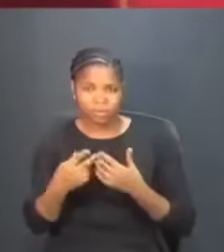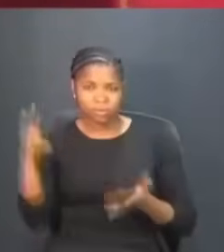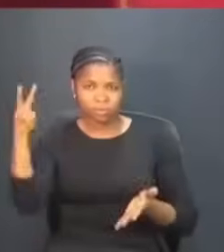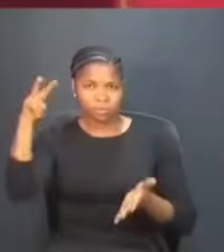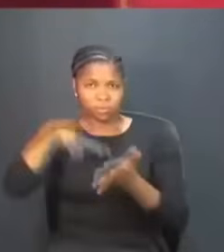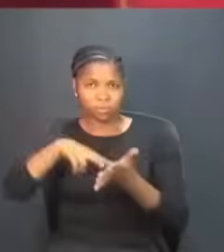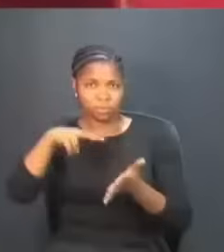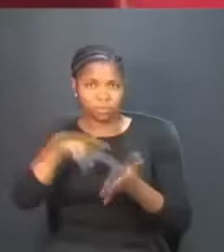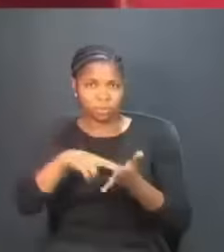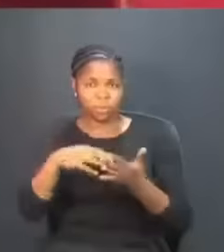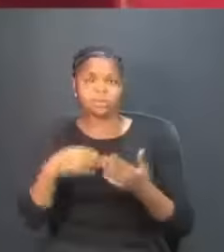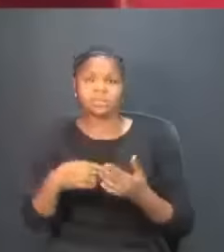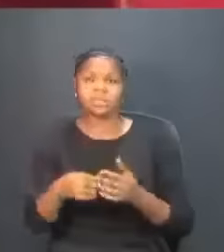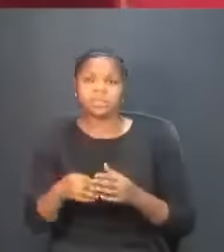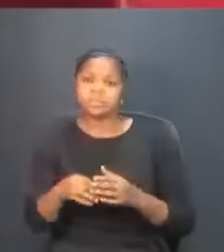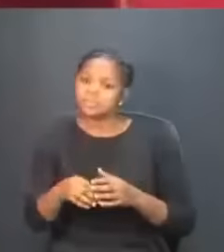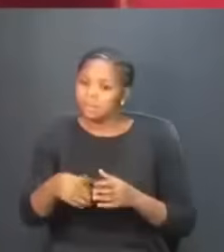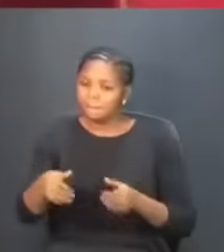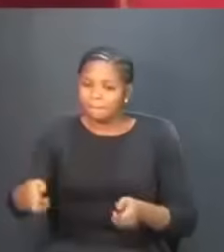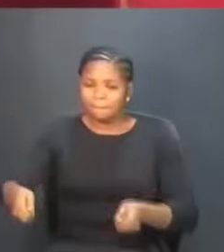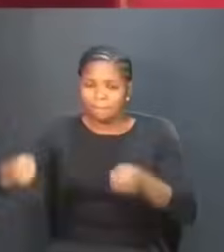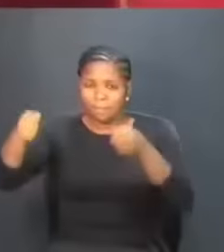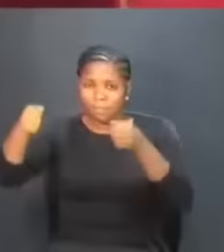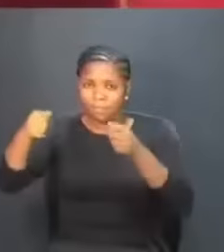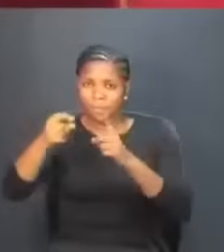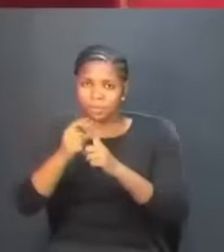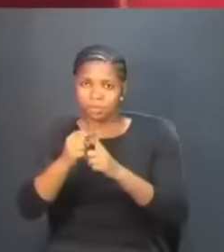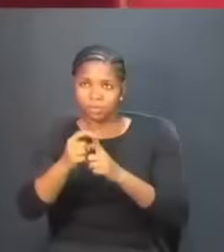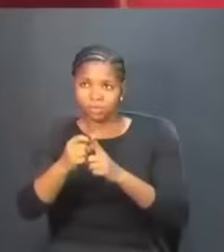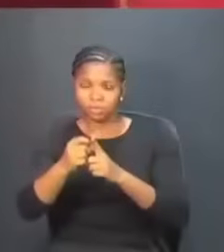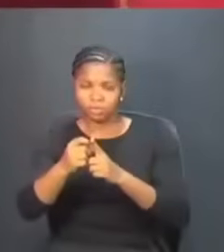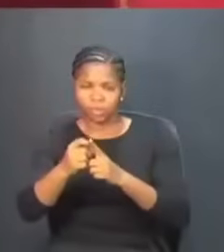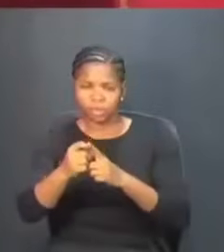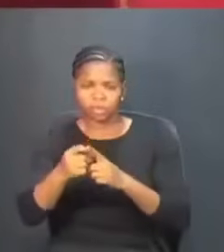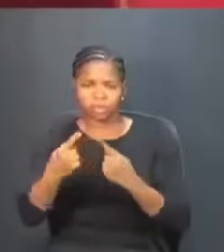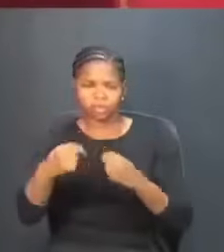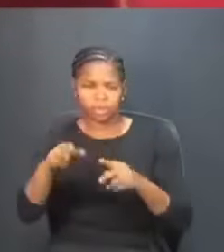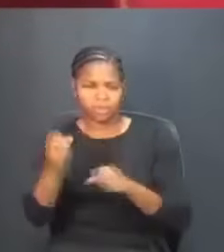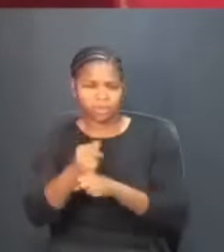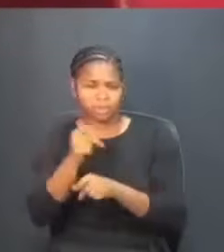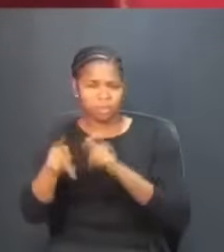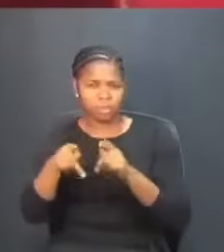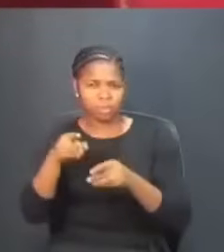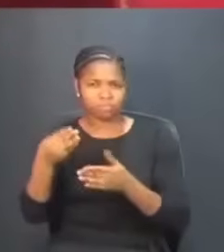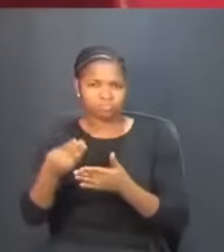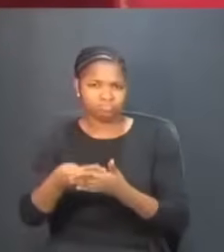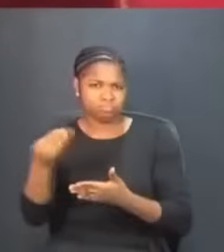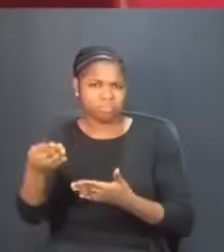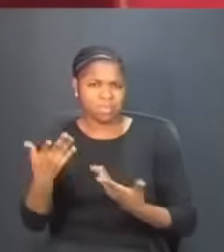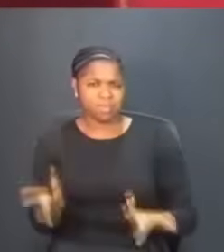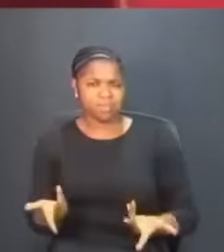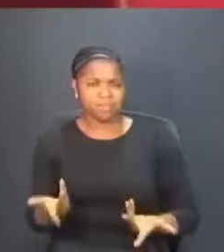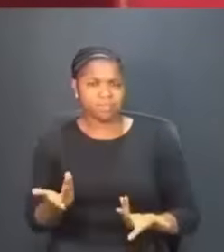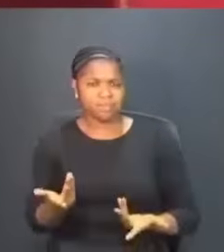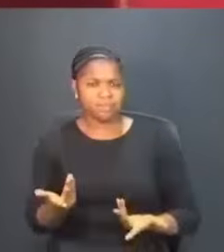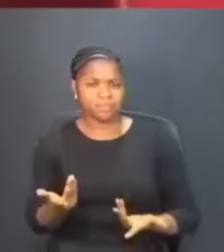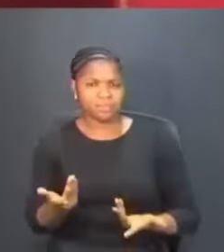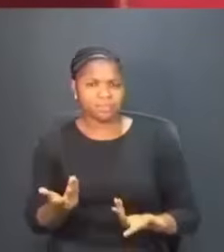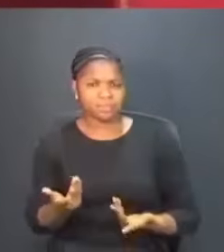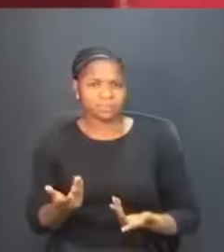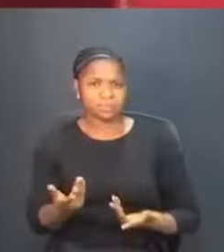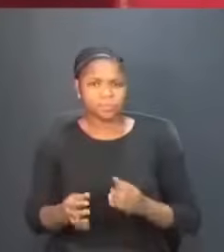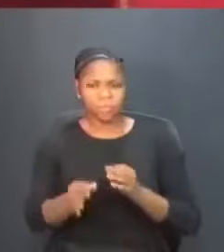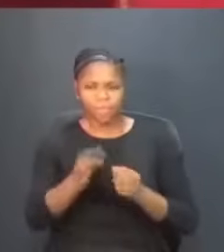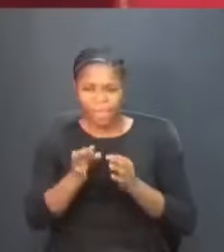market. And just a colleague on your left is talking about food insecurity. And that's why I said that, look, if people are food